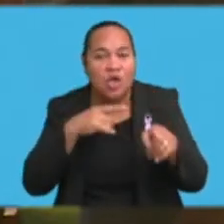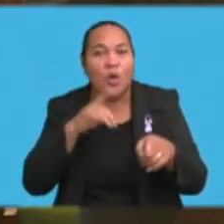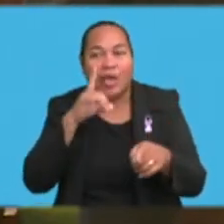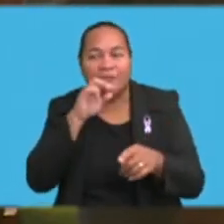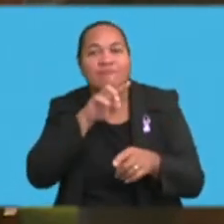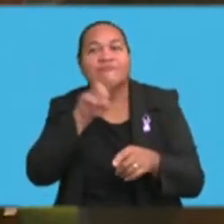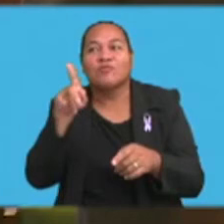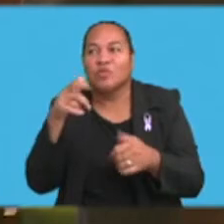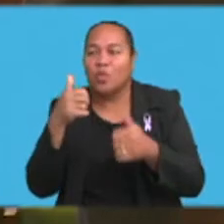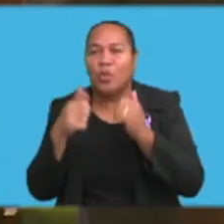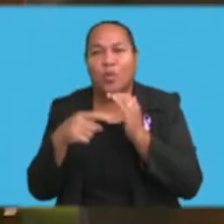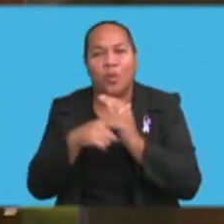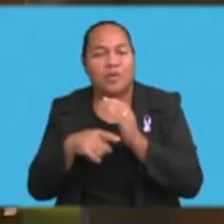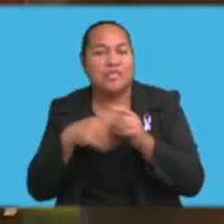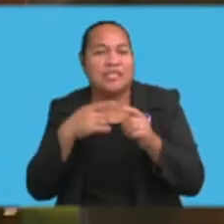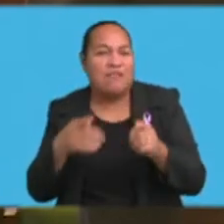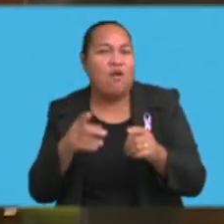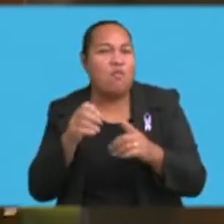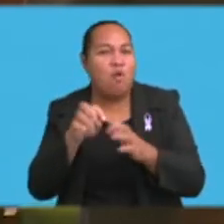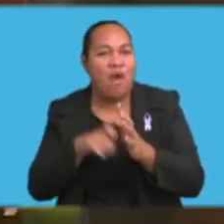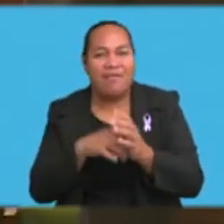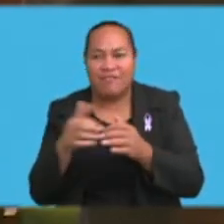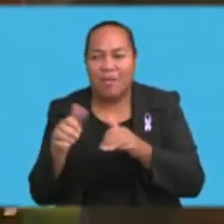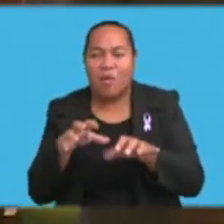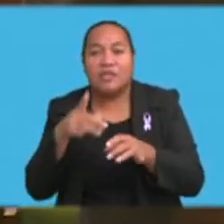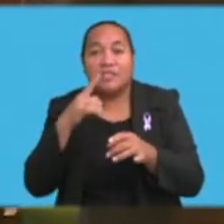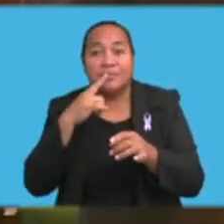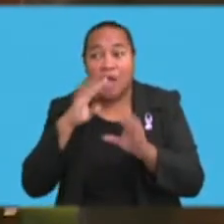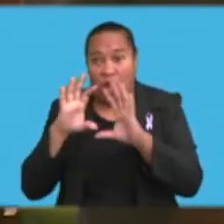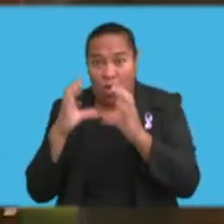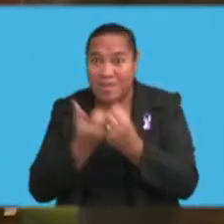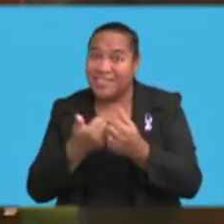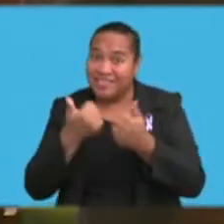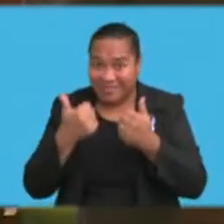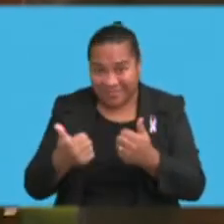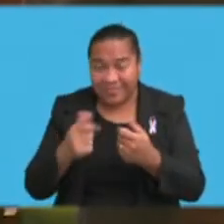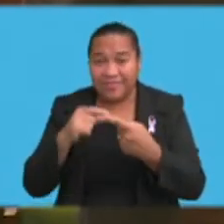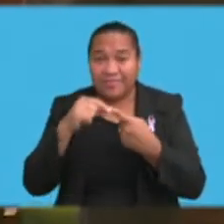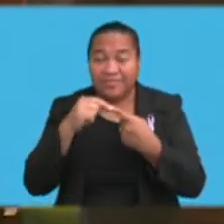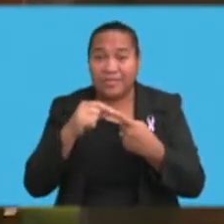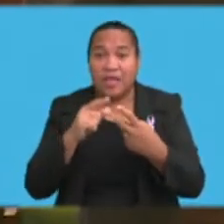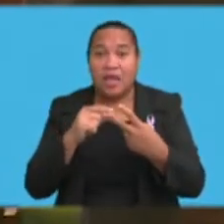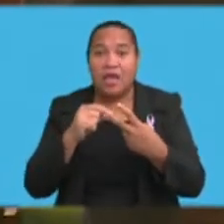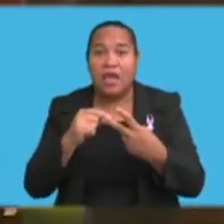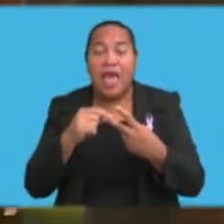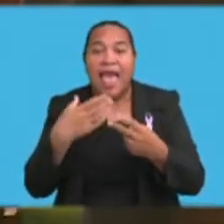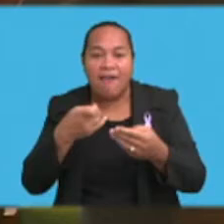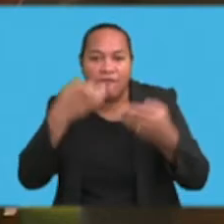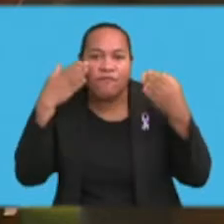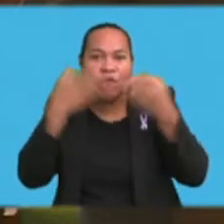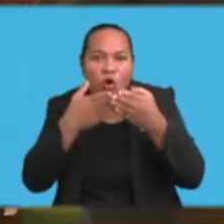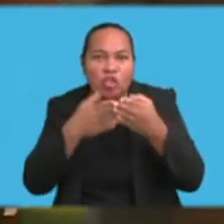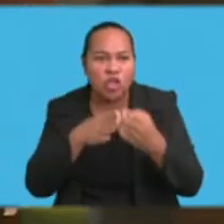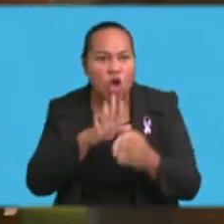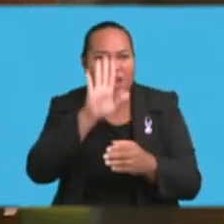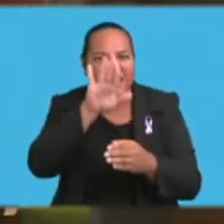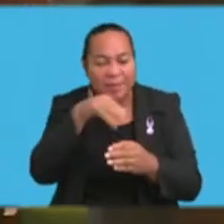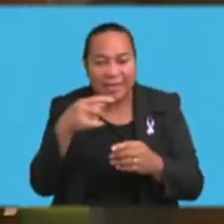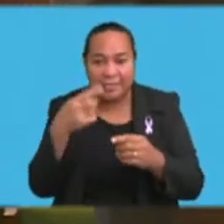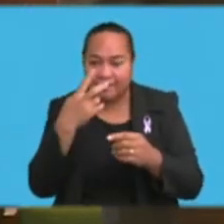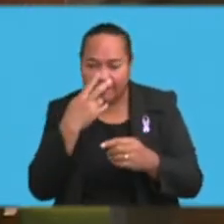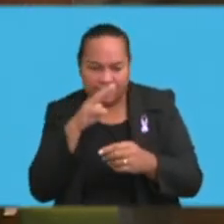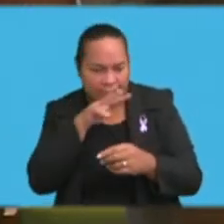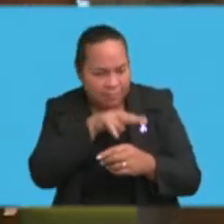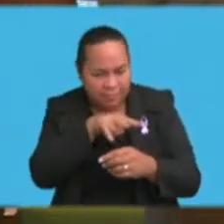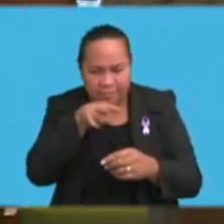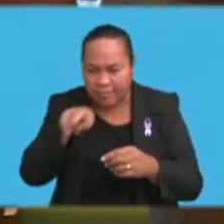proactive approach. Other than having the committees in place, there is also a focus on inspection. Inspecting the kinds